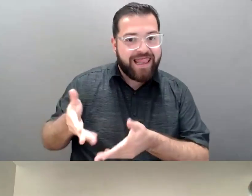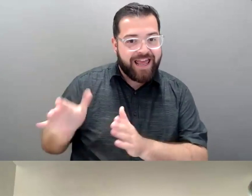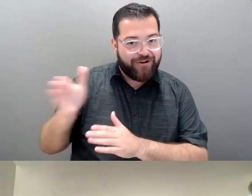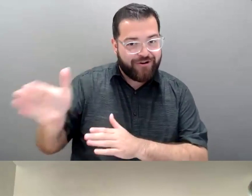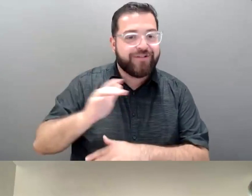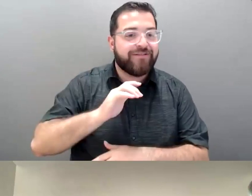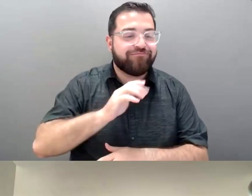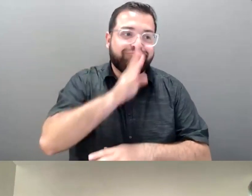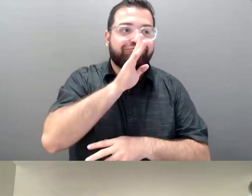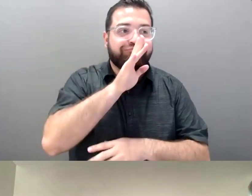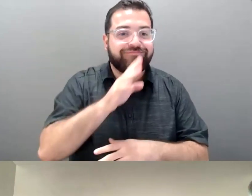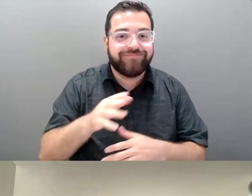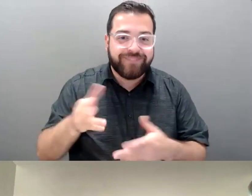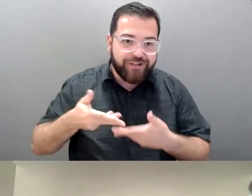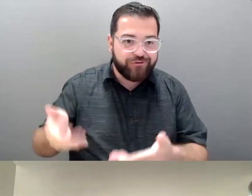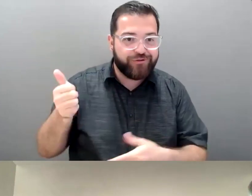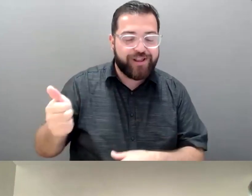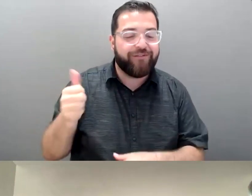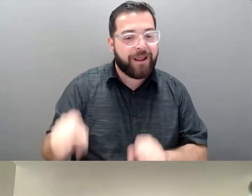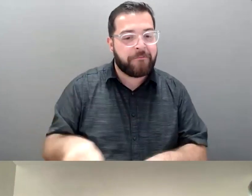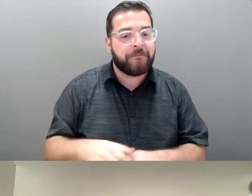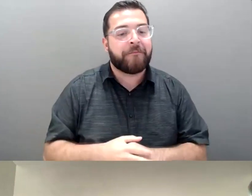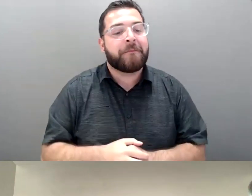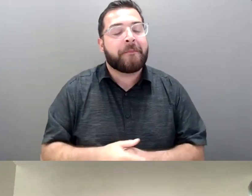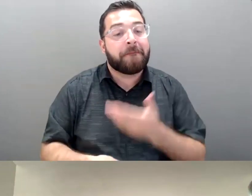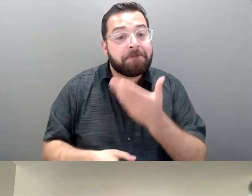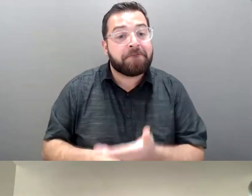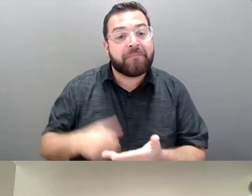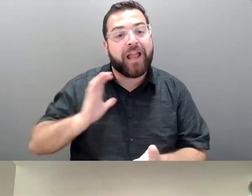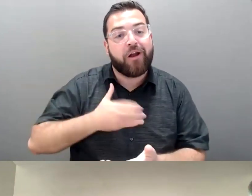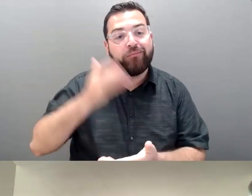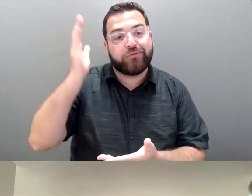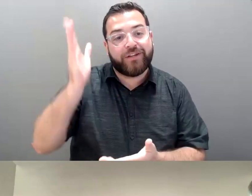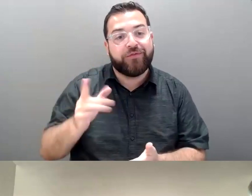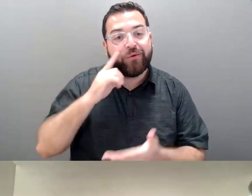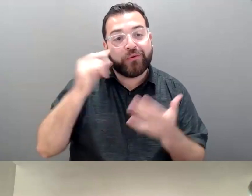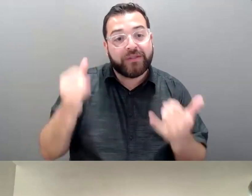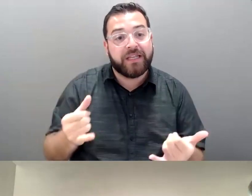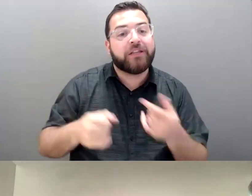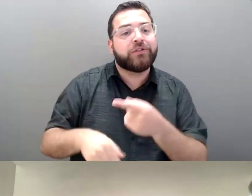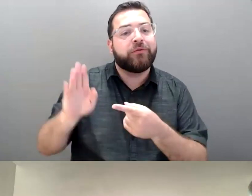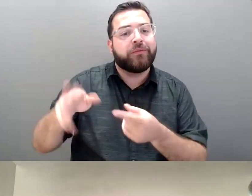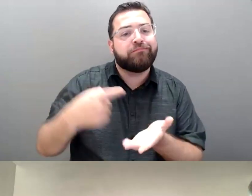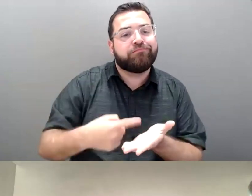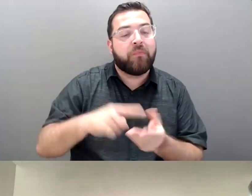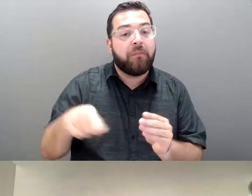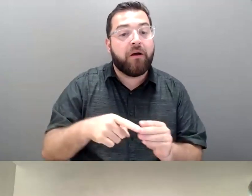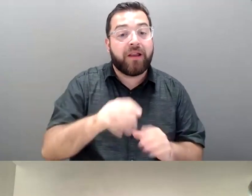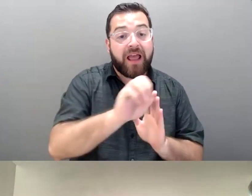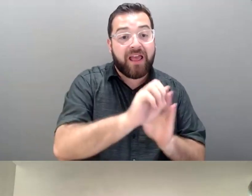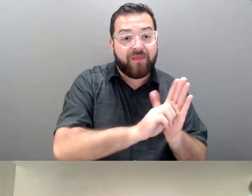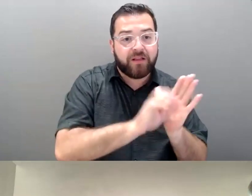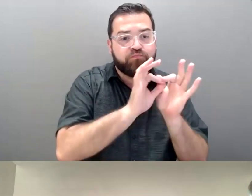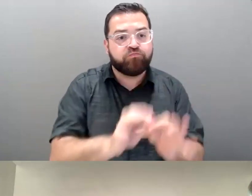herself and let her introduce herself. She is our presenter today, and she's talking about ethics in AI, which